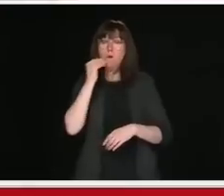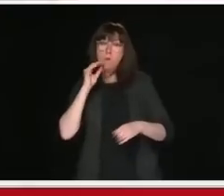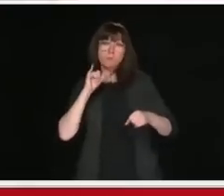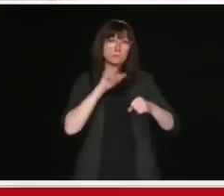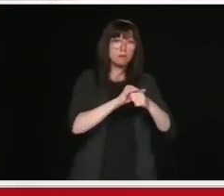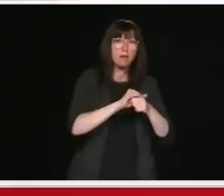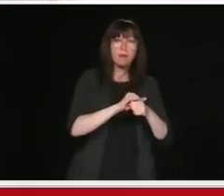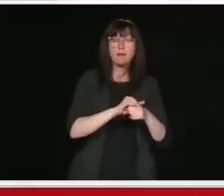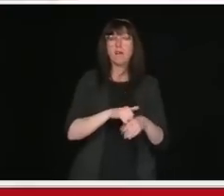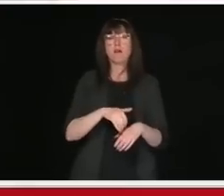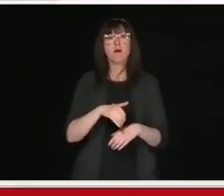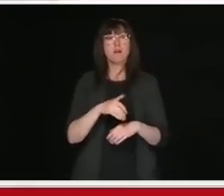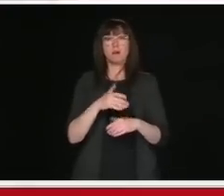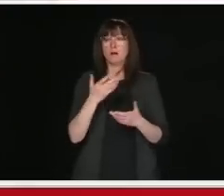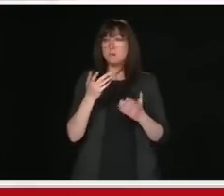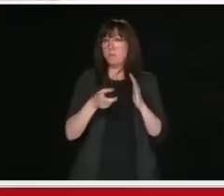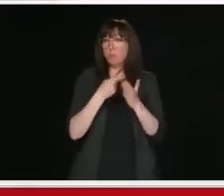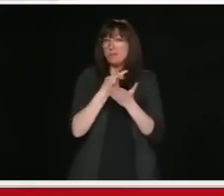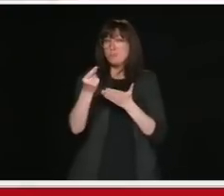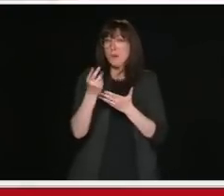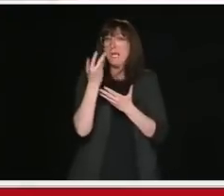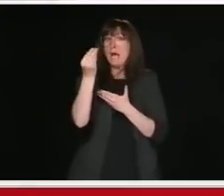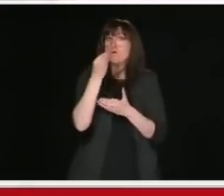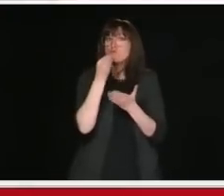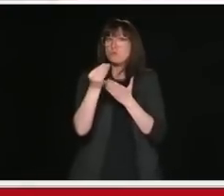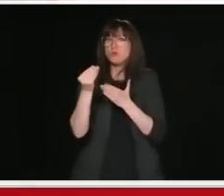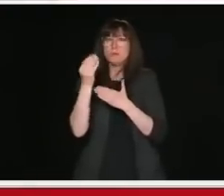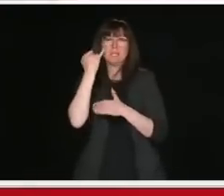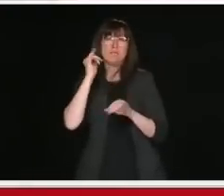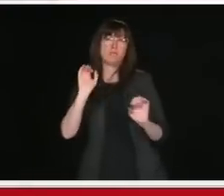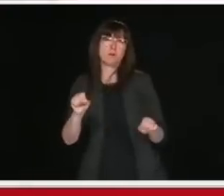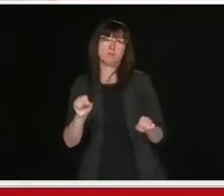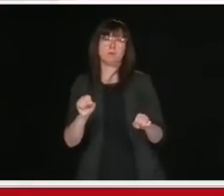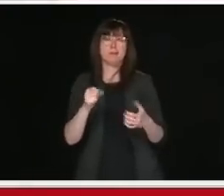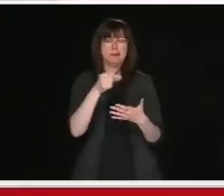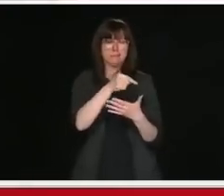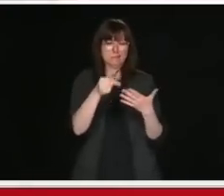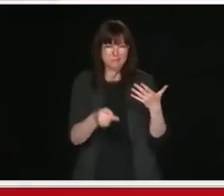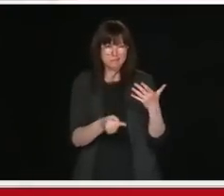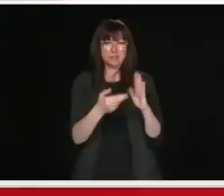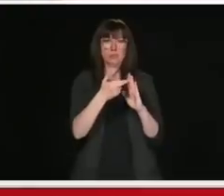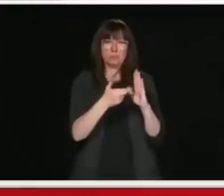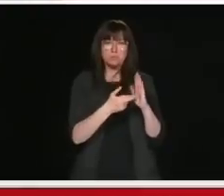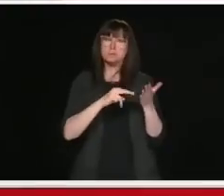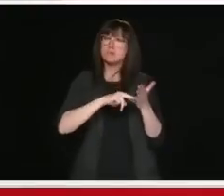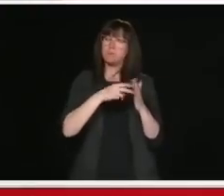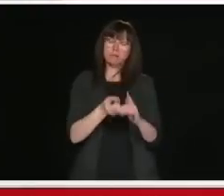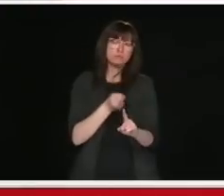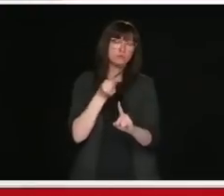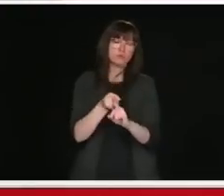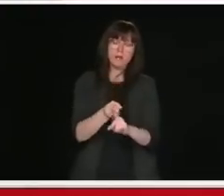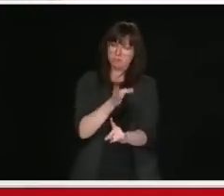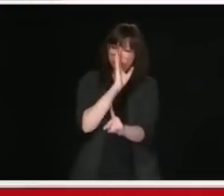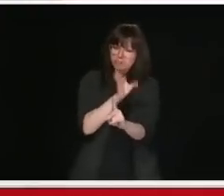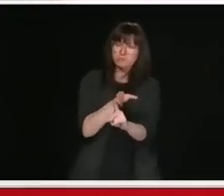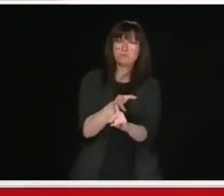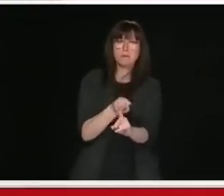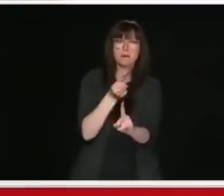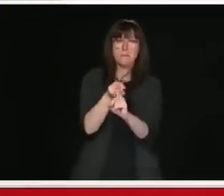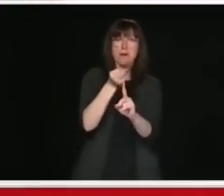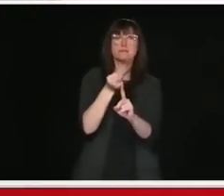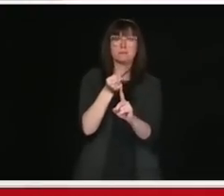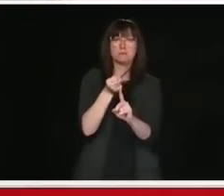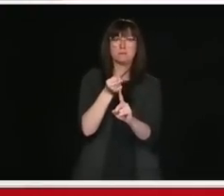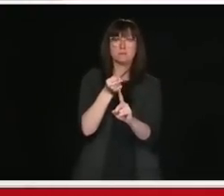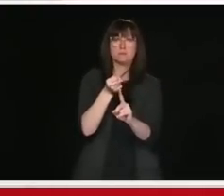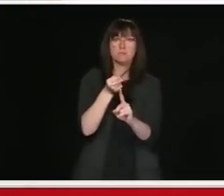a week if you can. These kinds of things will have a direct impact on which of the various models that